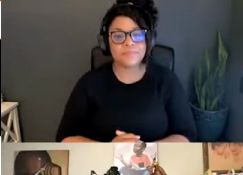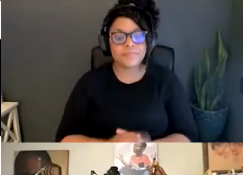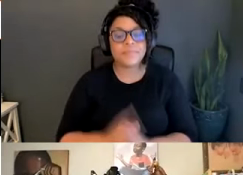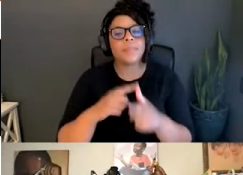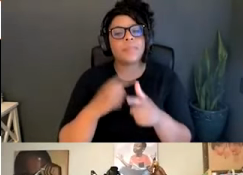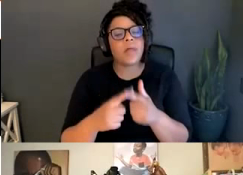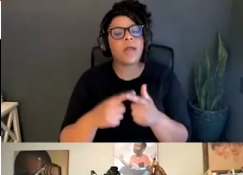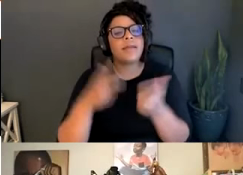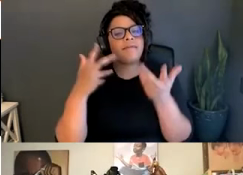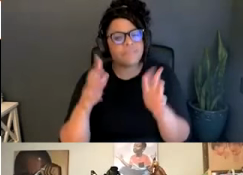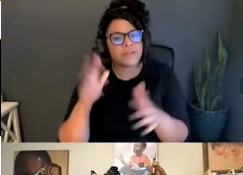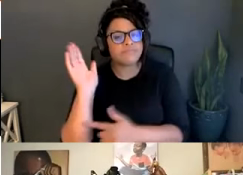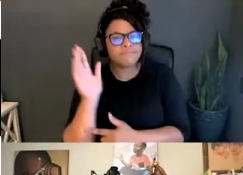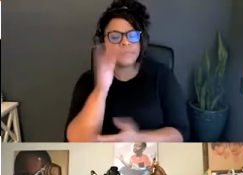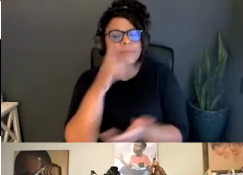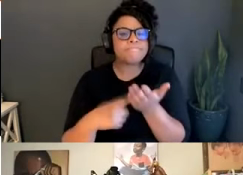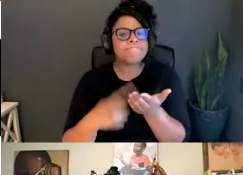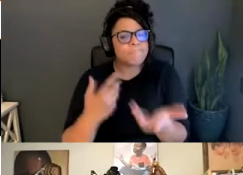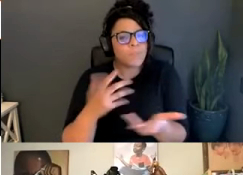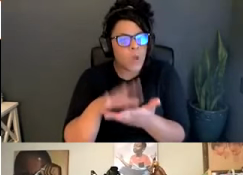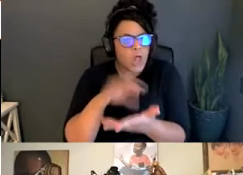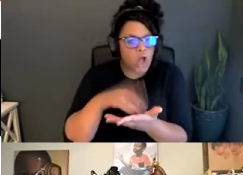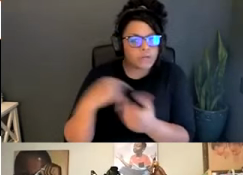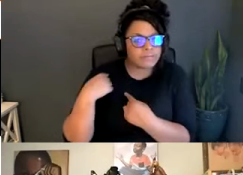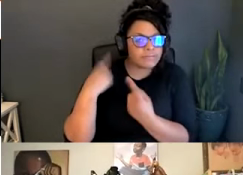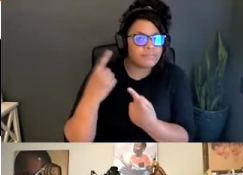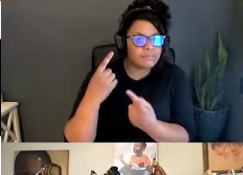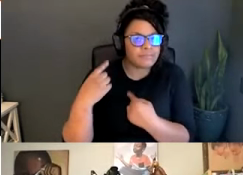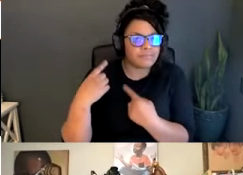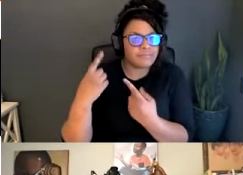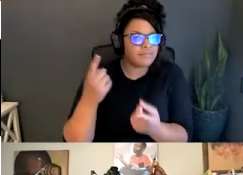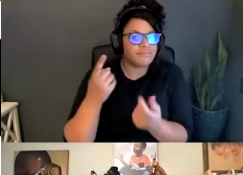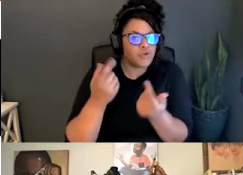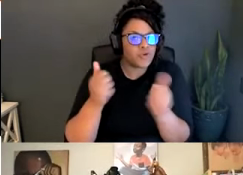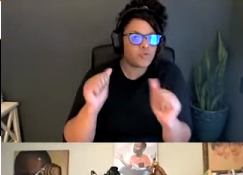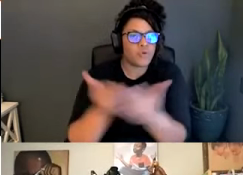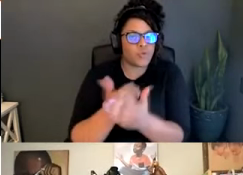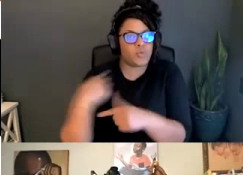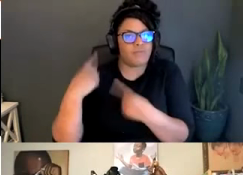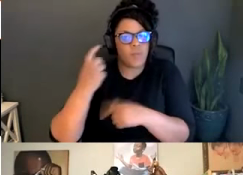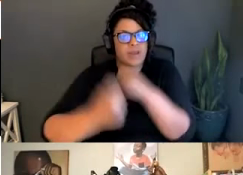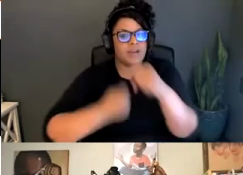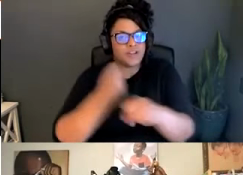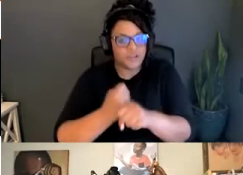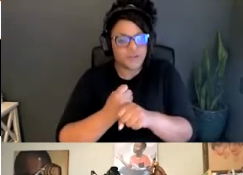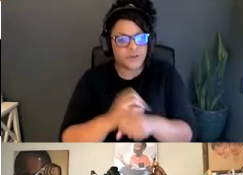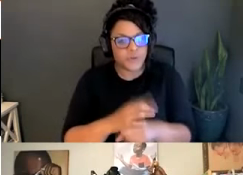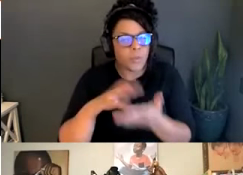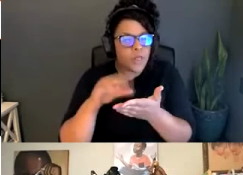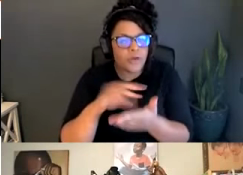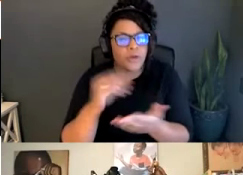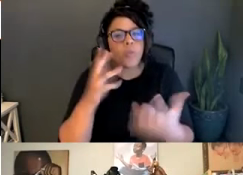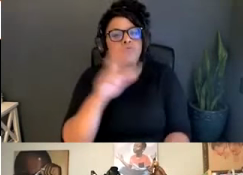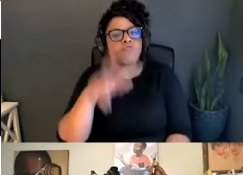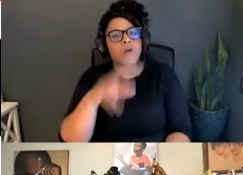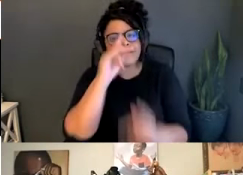time talking about what did we learn over this crazy endeavor, and what is the Rochester's vision for playful